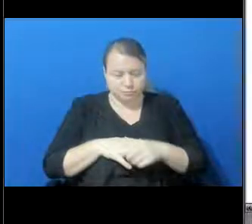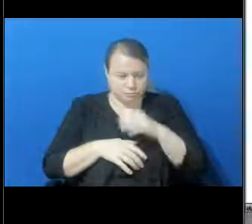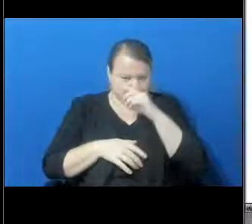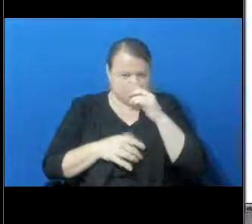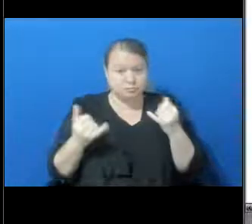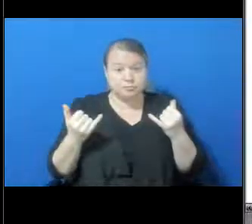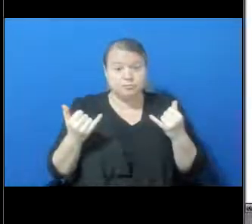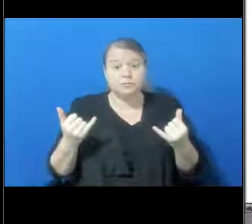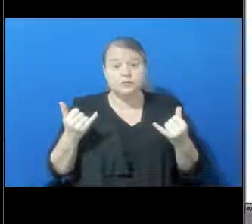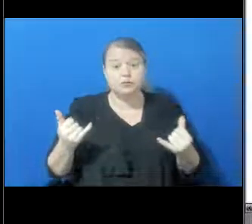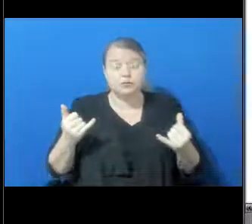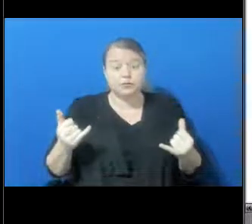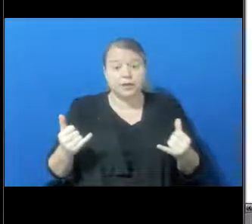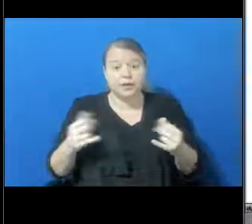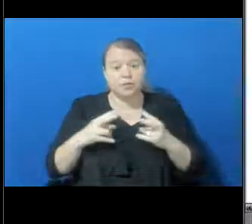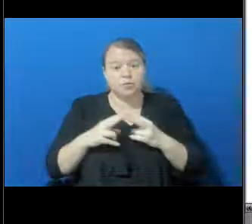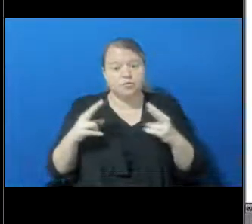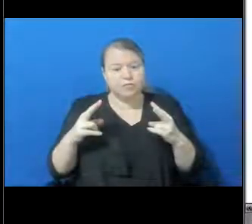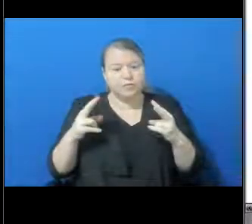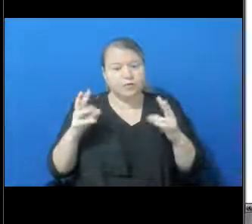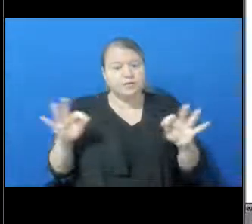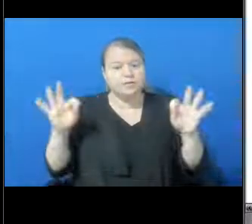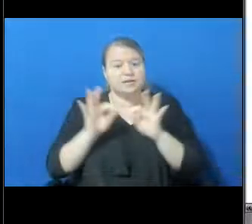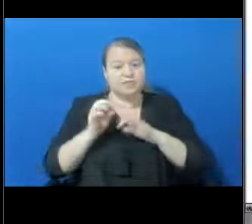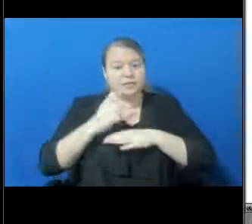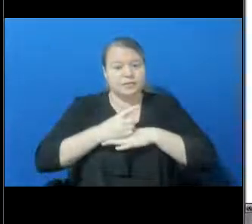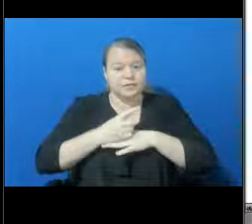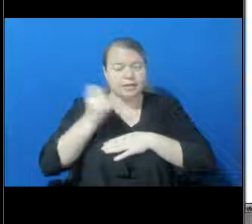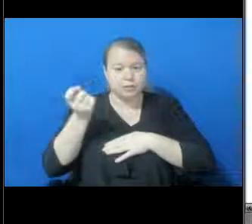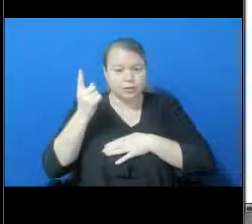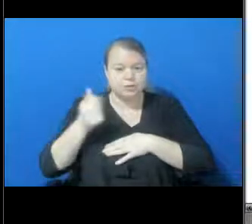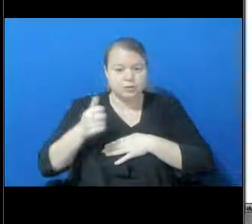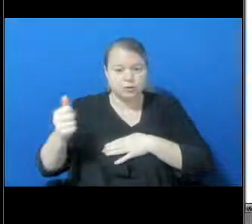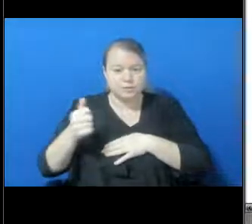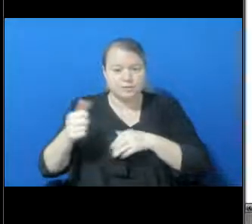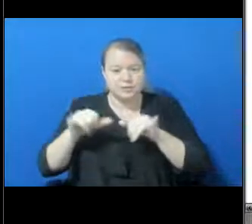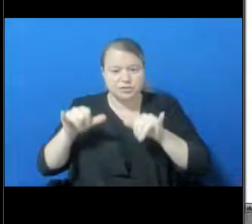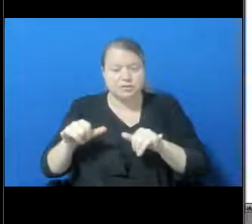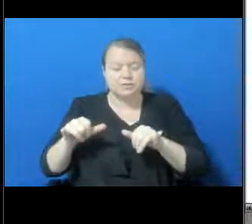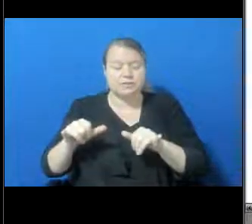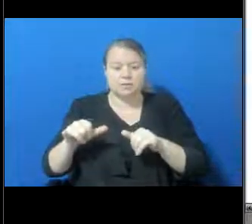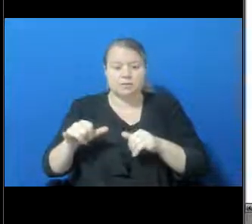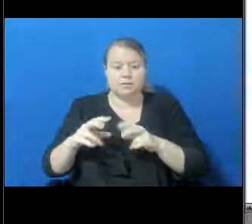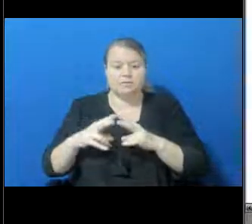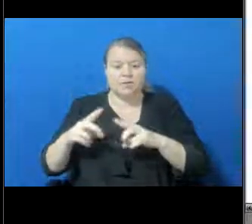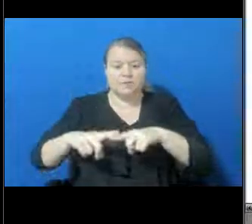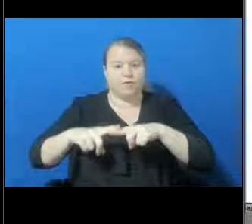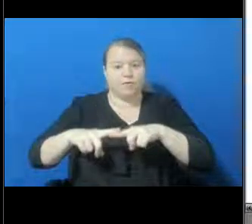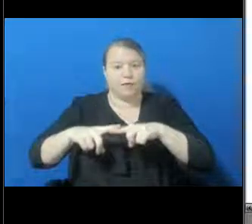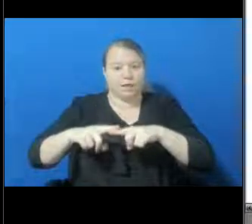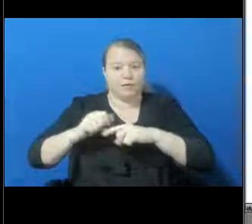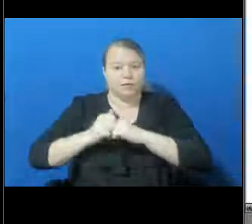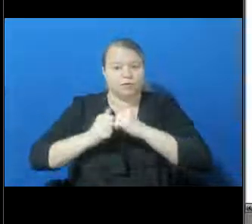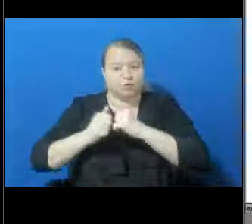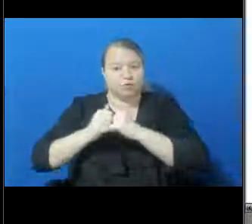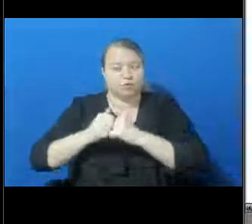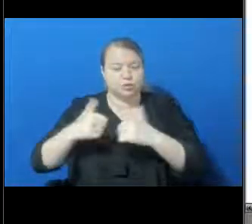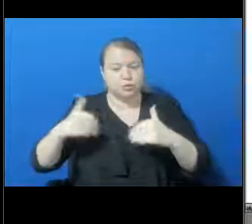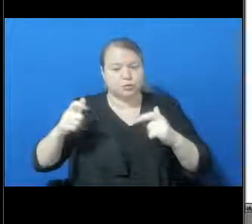very significant day to understand that is, passing by the transportation system and then the ever reliable infrastructure is really a huge